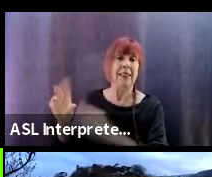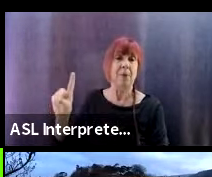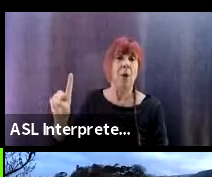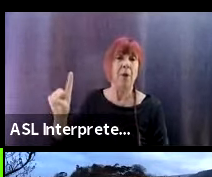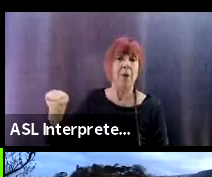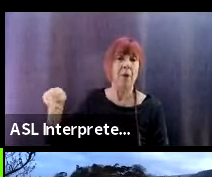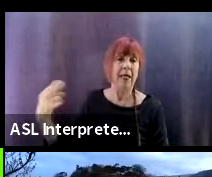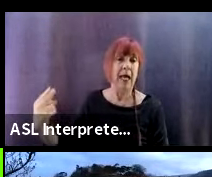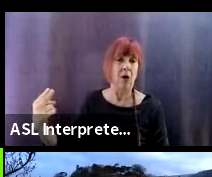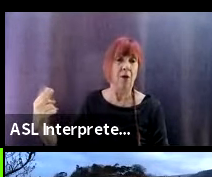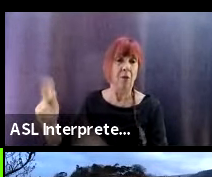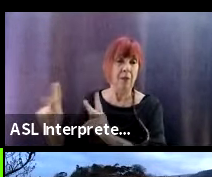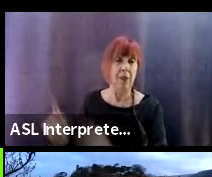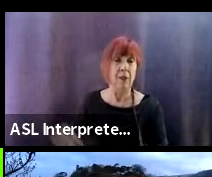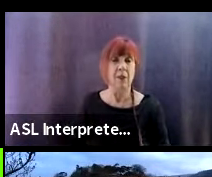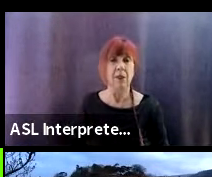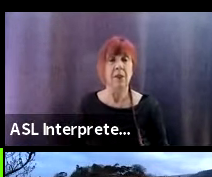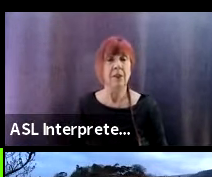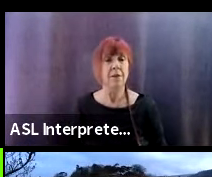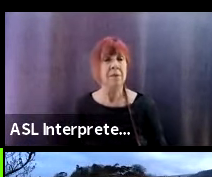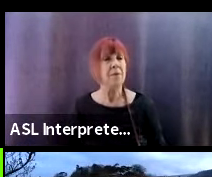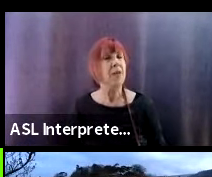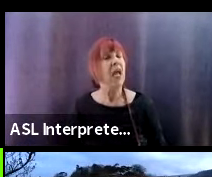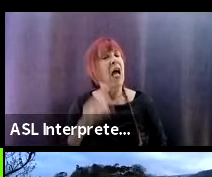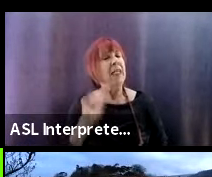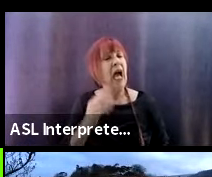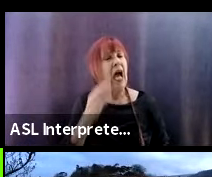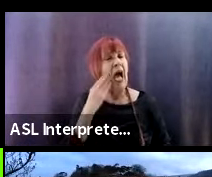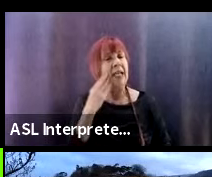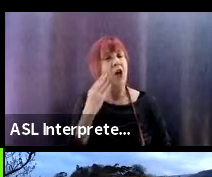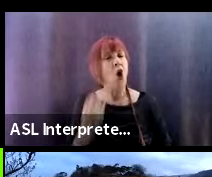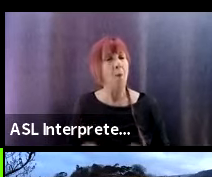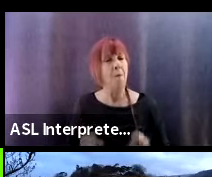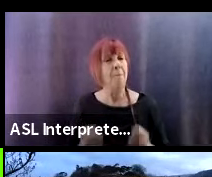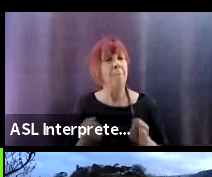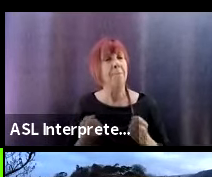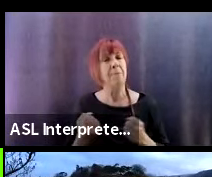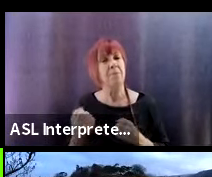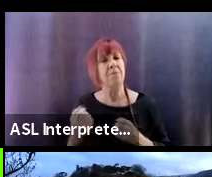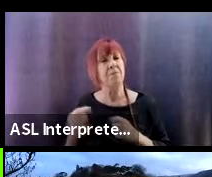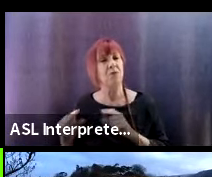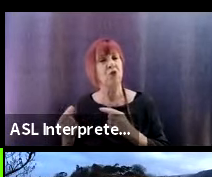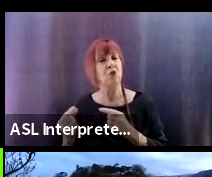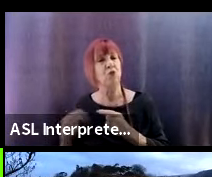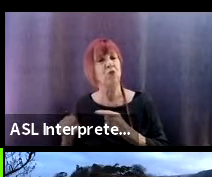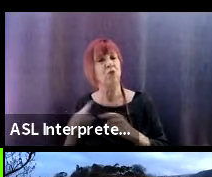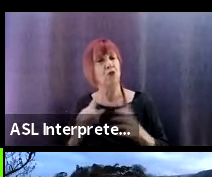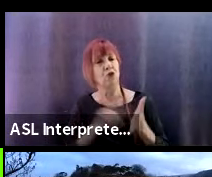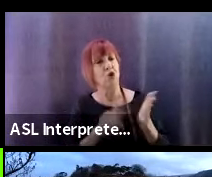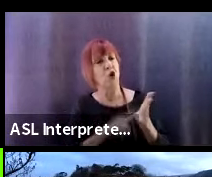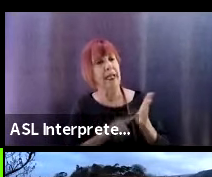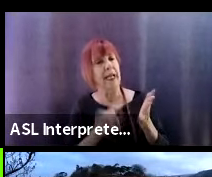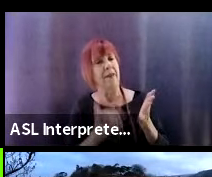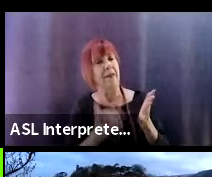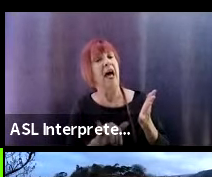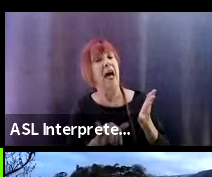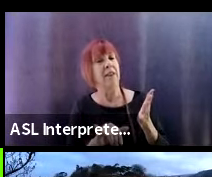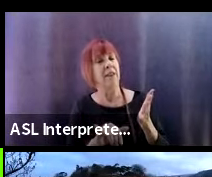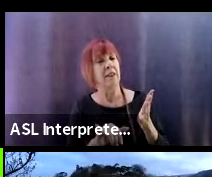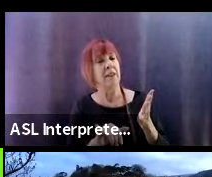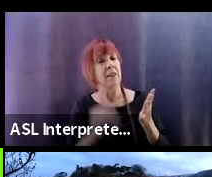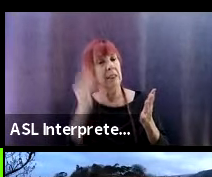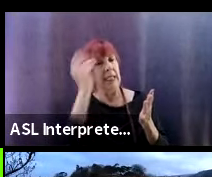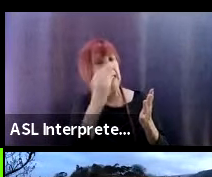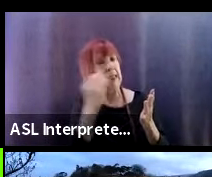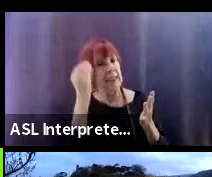on that note, the drafting guidelines work group is taking a look at a lot of the conditions that advocates and others have put forward to consider